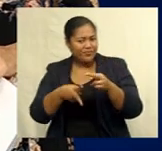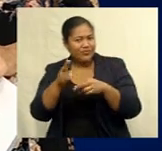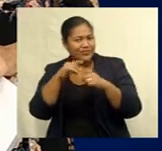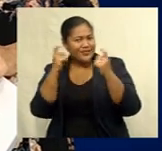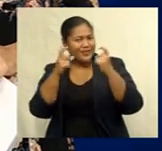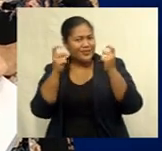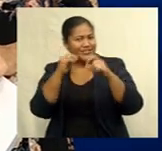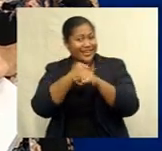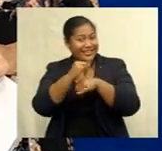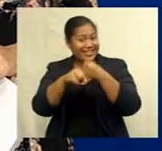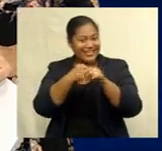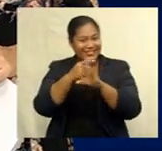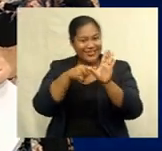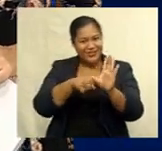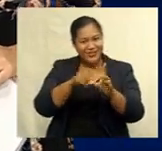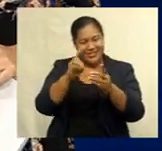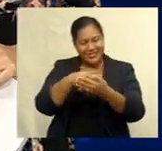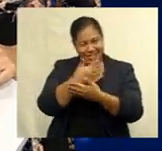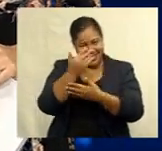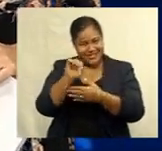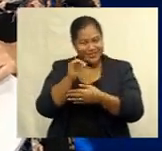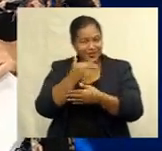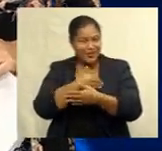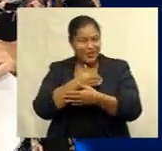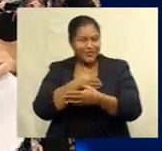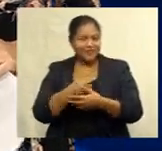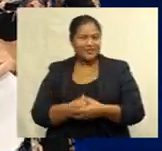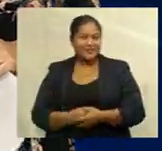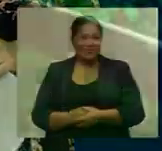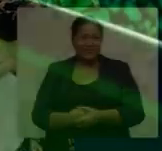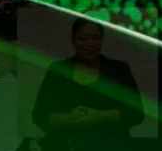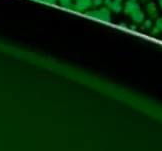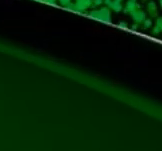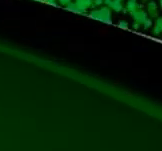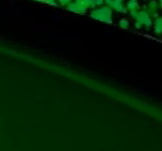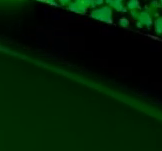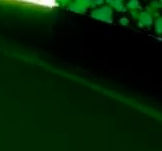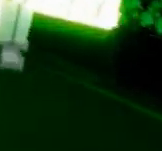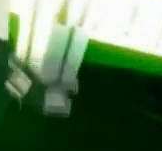International Youth Day in Ba this morning. Felipe Naikaso has more.